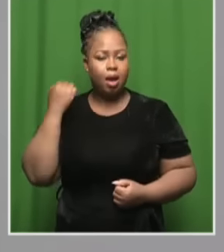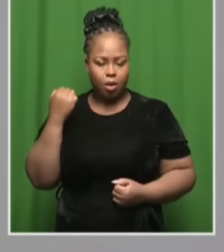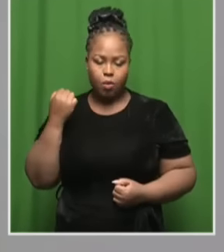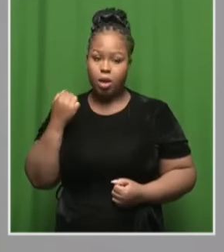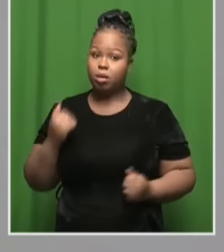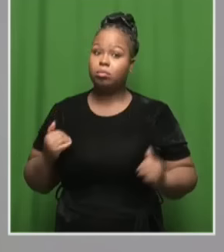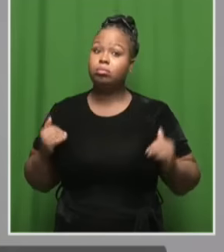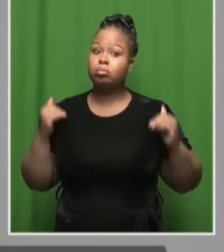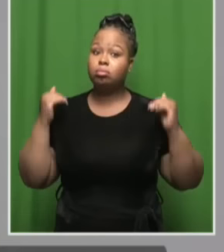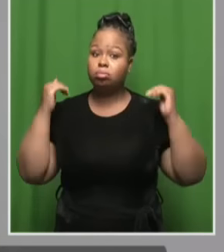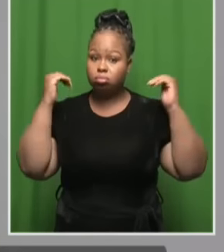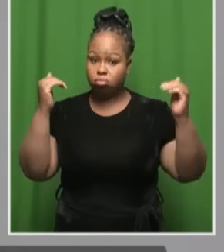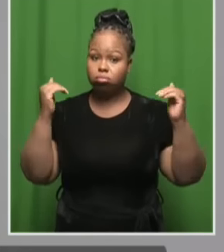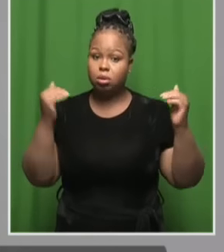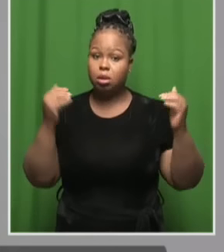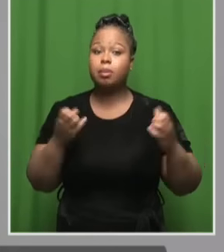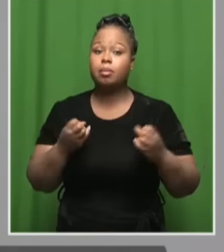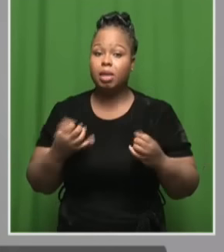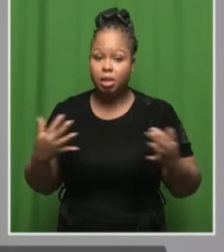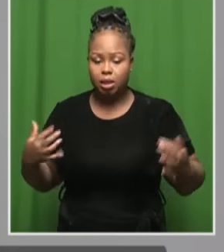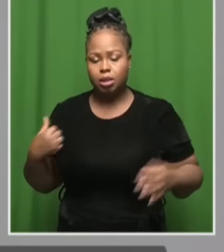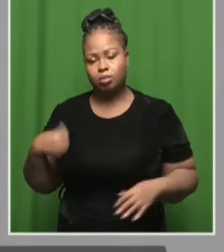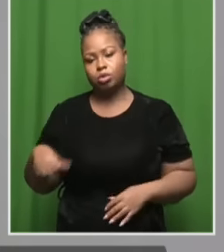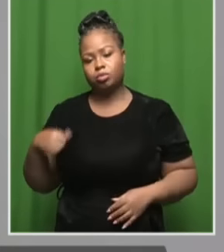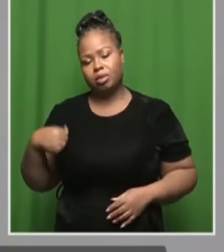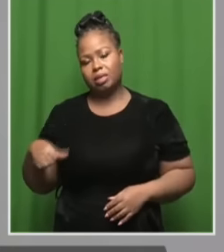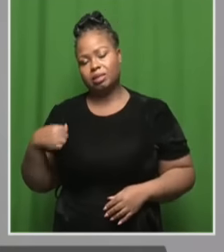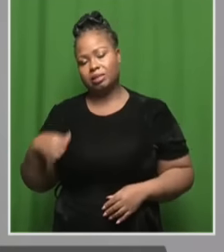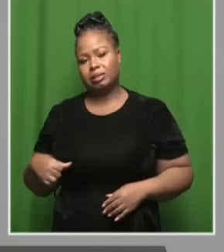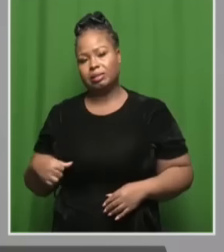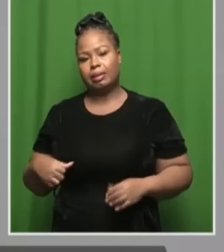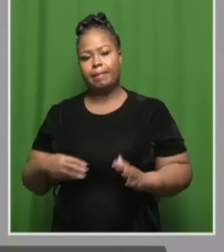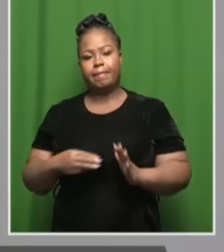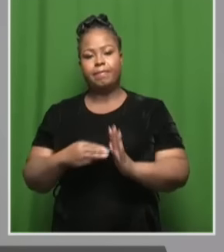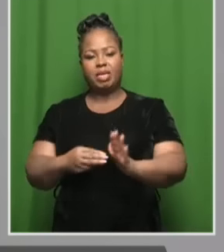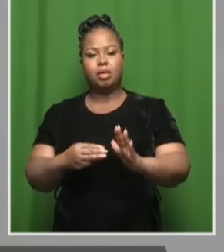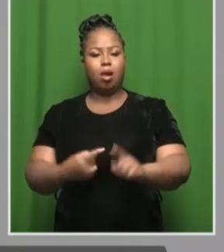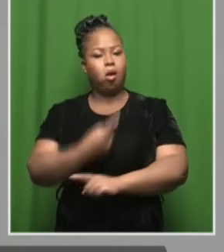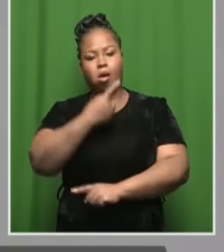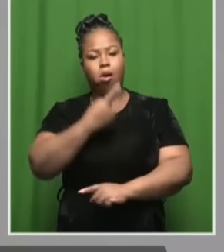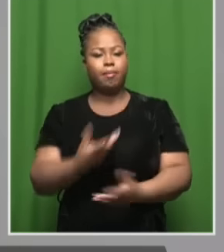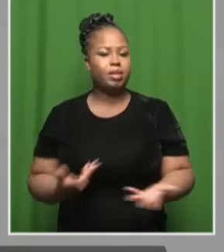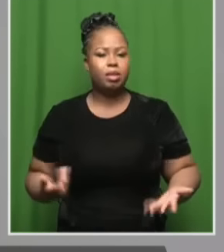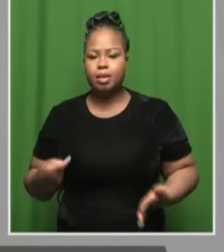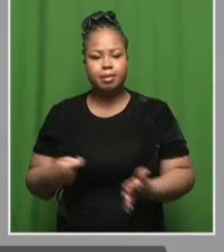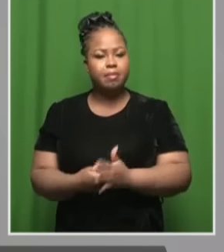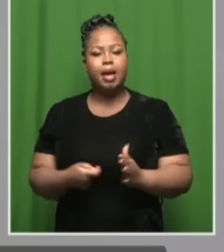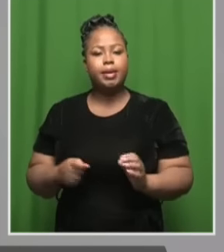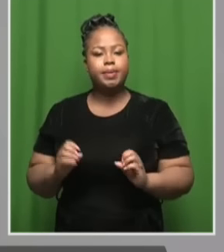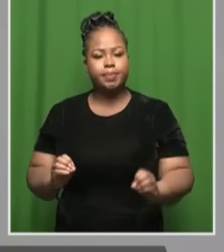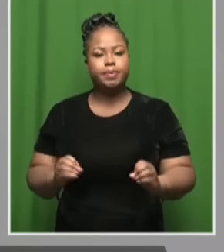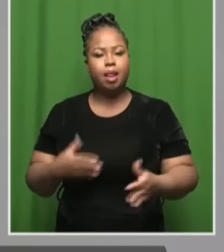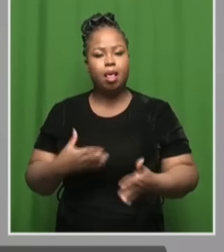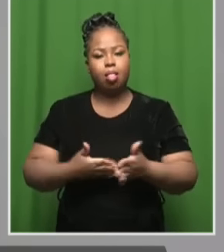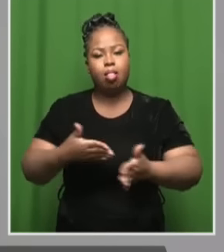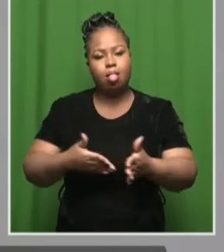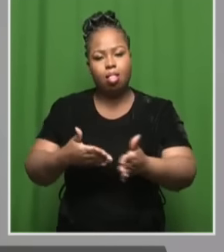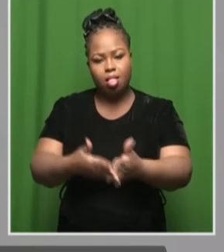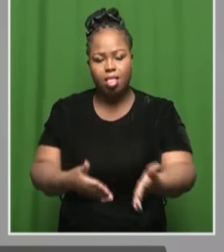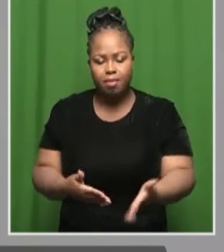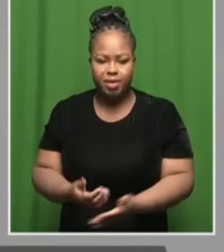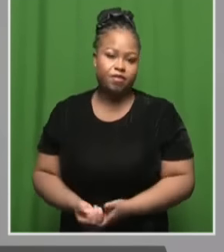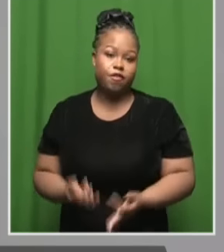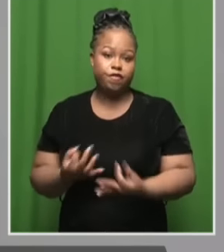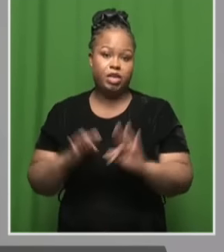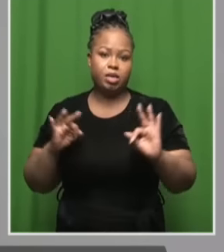highest number. These are metros with highest number of meters that were found to be non-vending. And as I'm talking to you now, they are